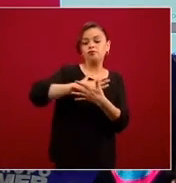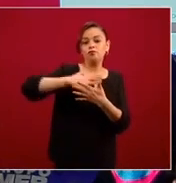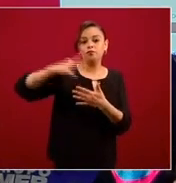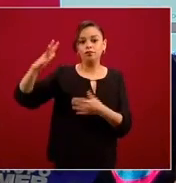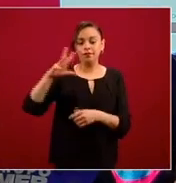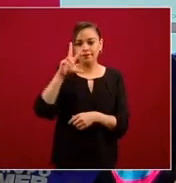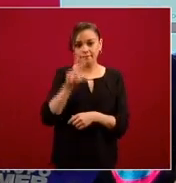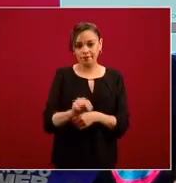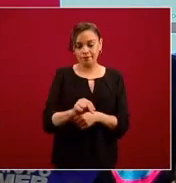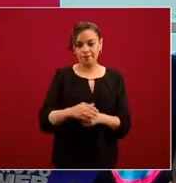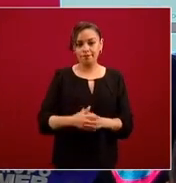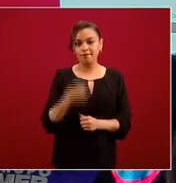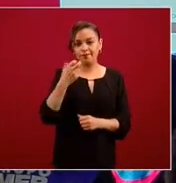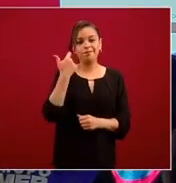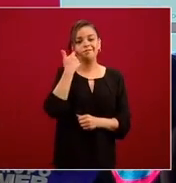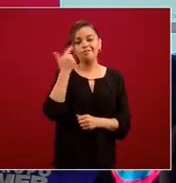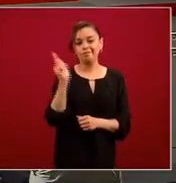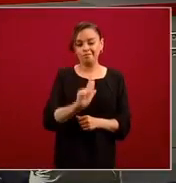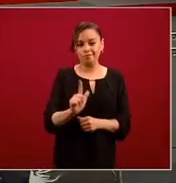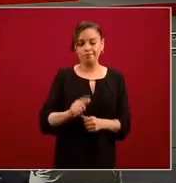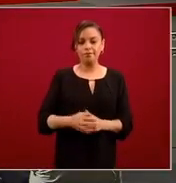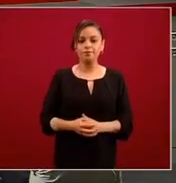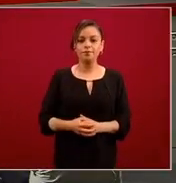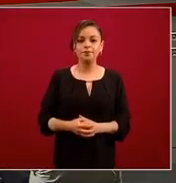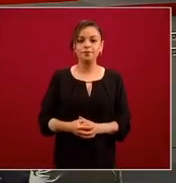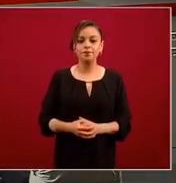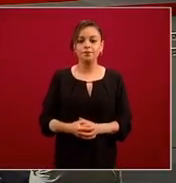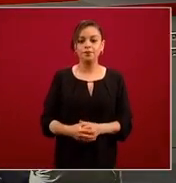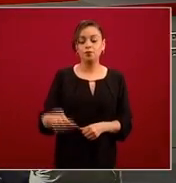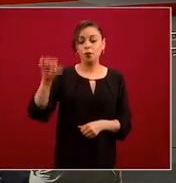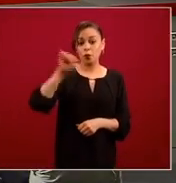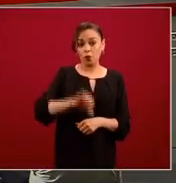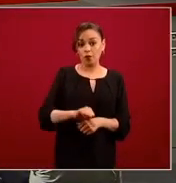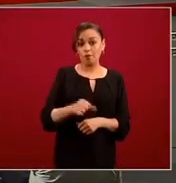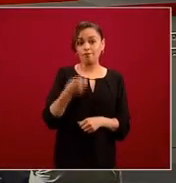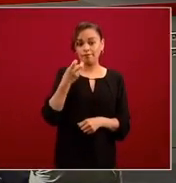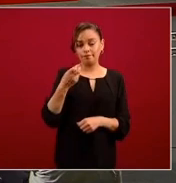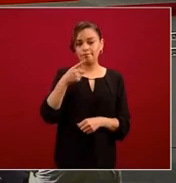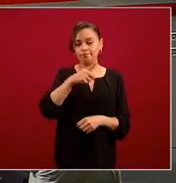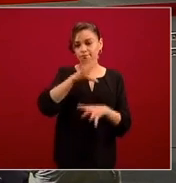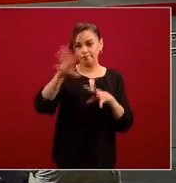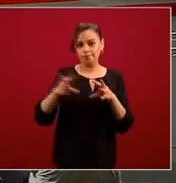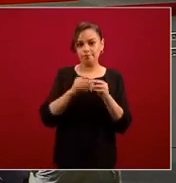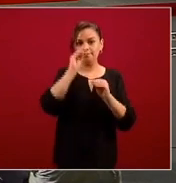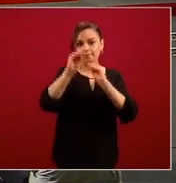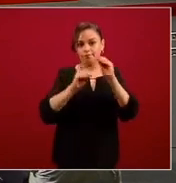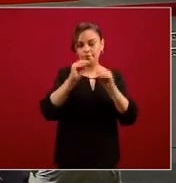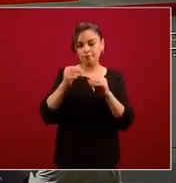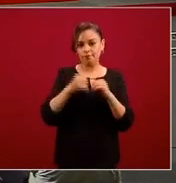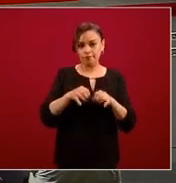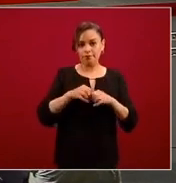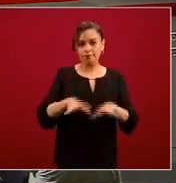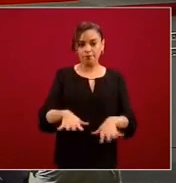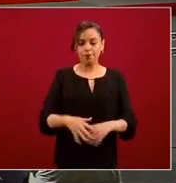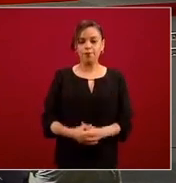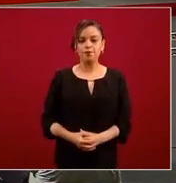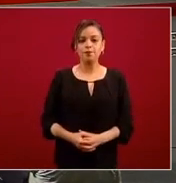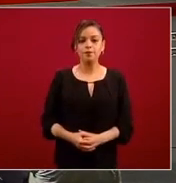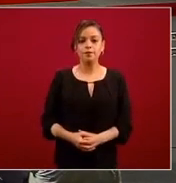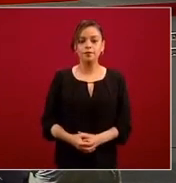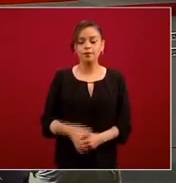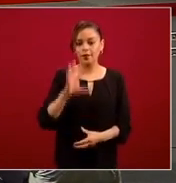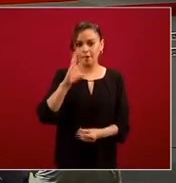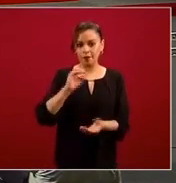to prevent this pandemic from reaching an explosive speed in the future, which is precisely what we want to